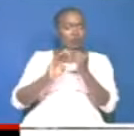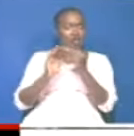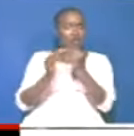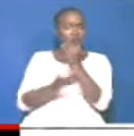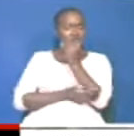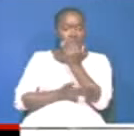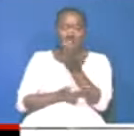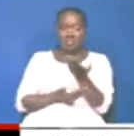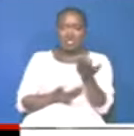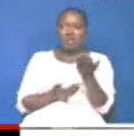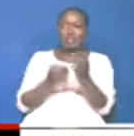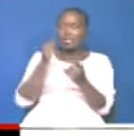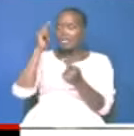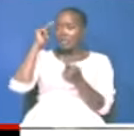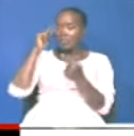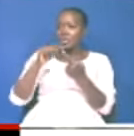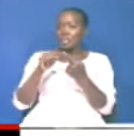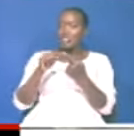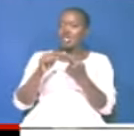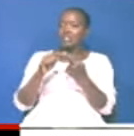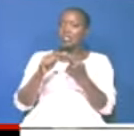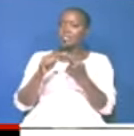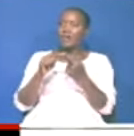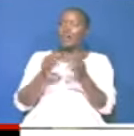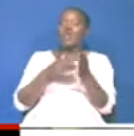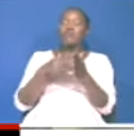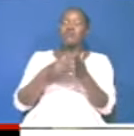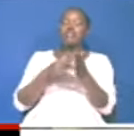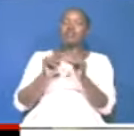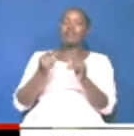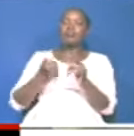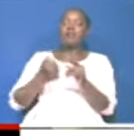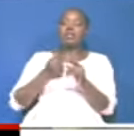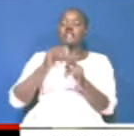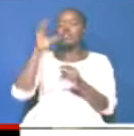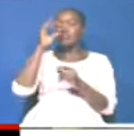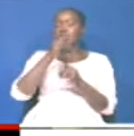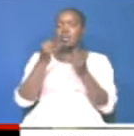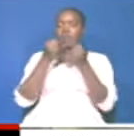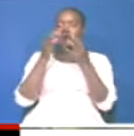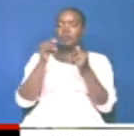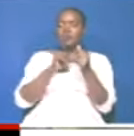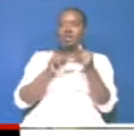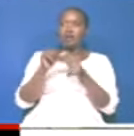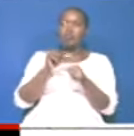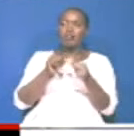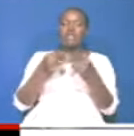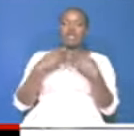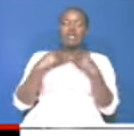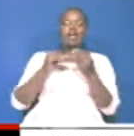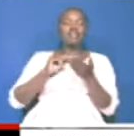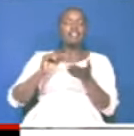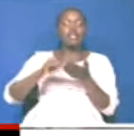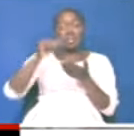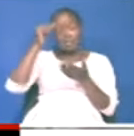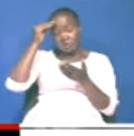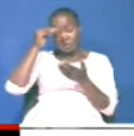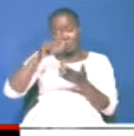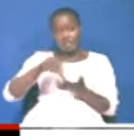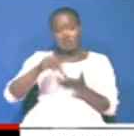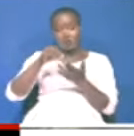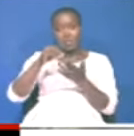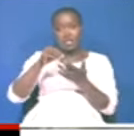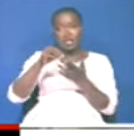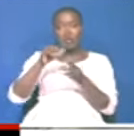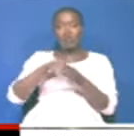have target the very vulnerable girls who don't have this information about health education, especially in terms of